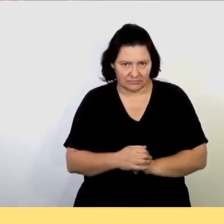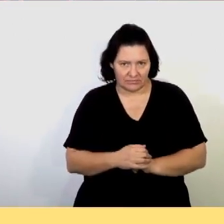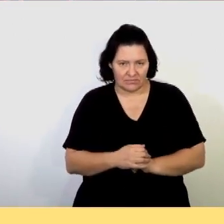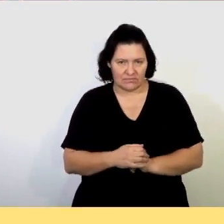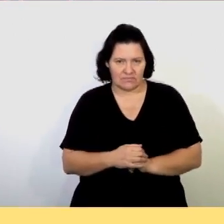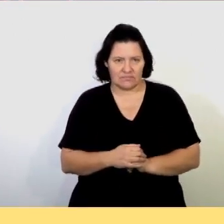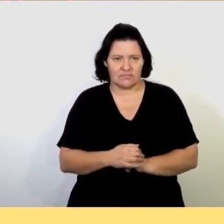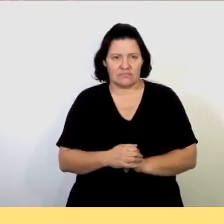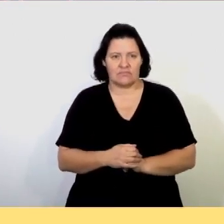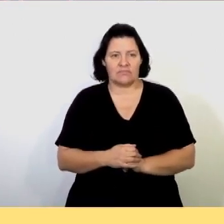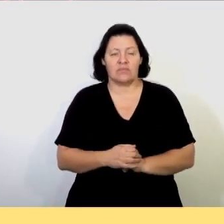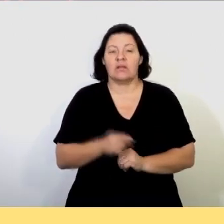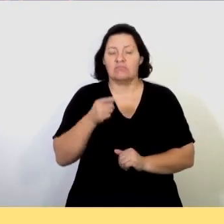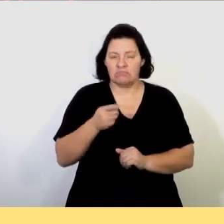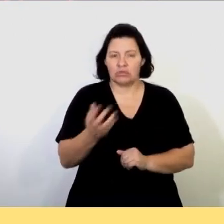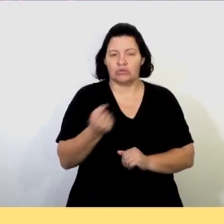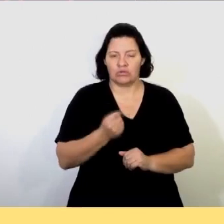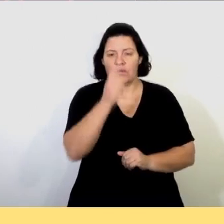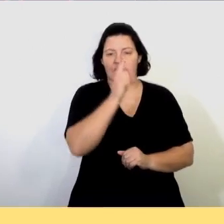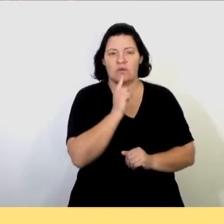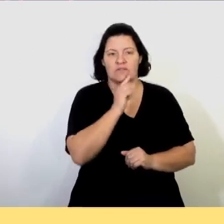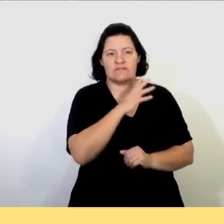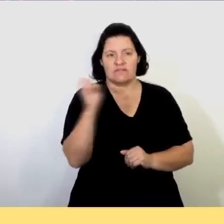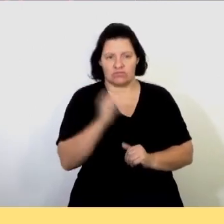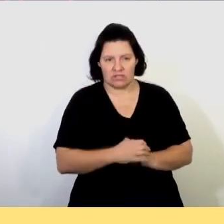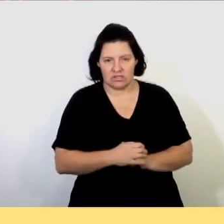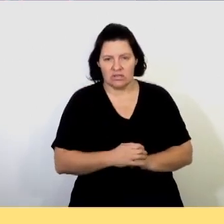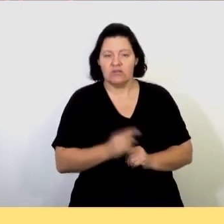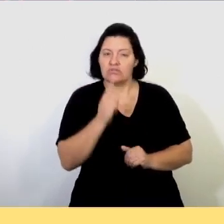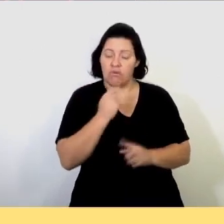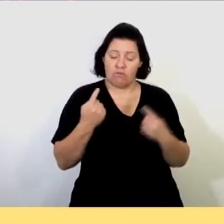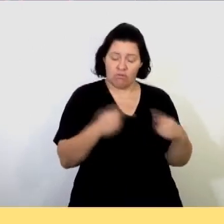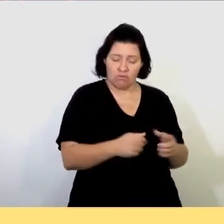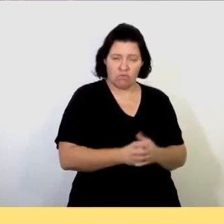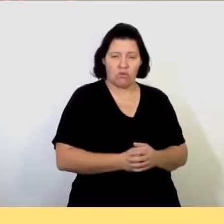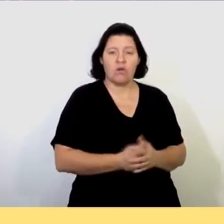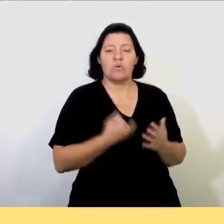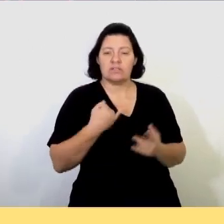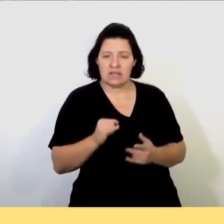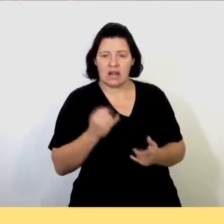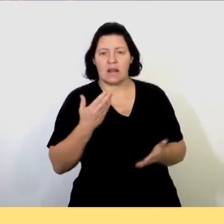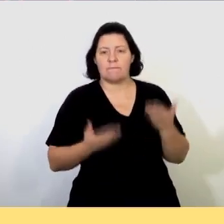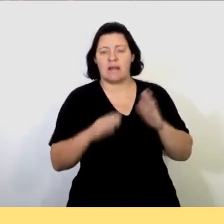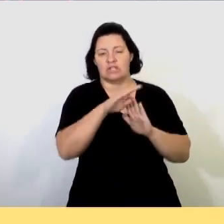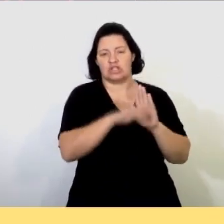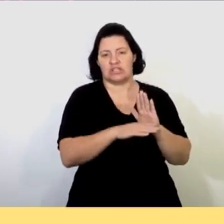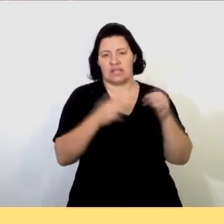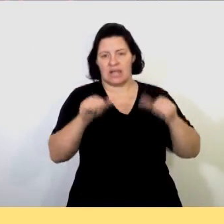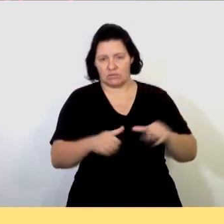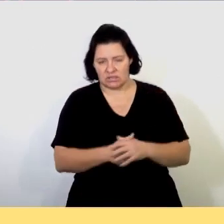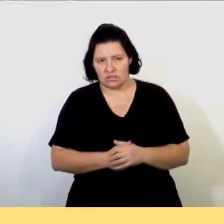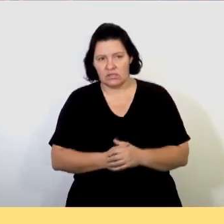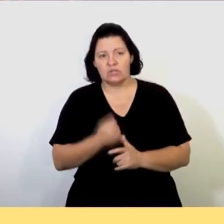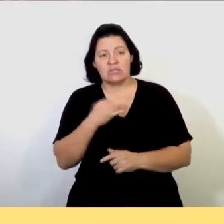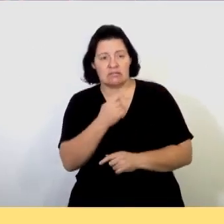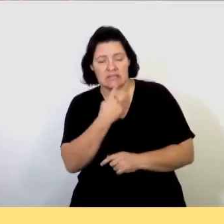his personal car insurance, there it is, drawings 1,500. So I'm going to come now. Remember, we're still in the balance sheet account